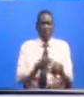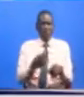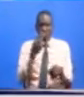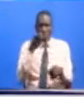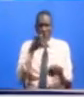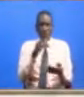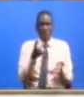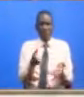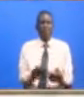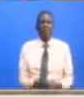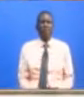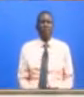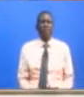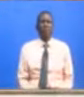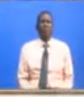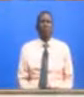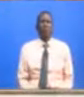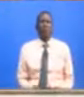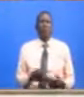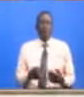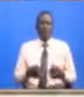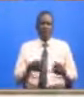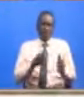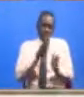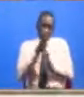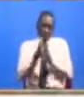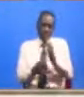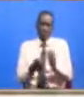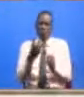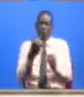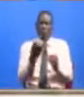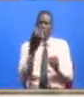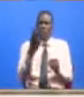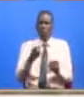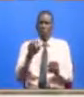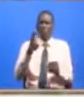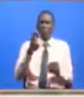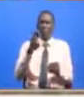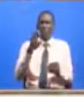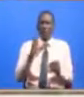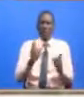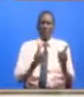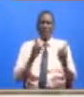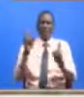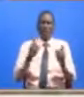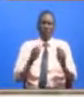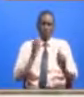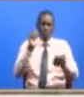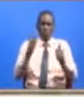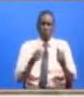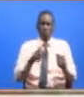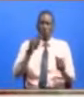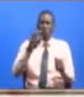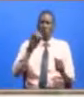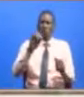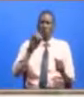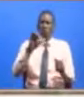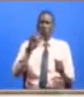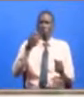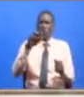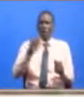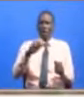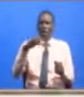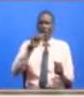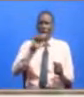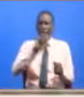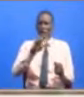now. As excitement builds up towards the 2024 WRC Safari Rally, Toyota Gazoo Racing, one of the most